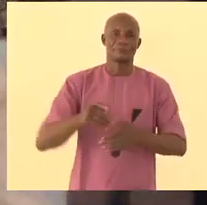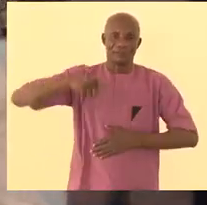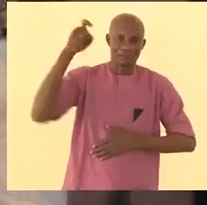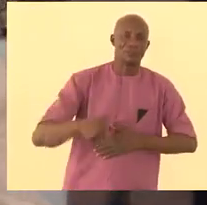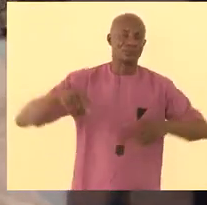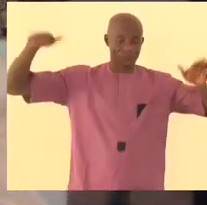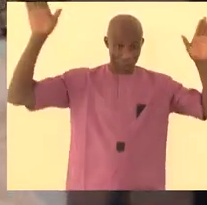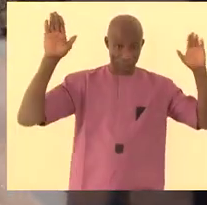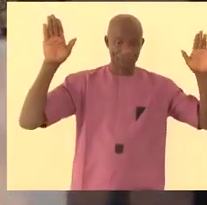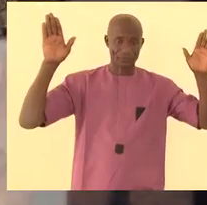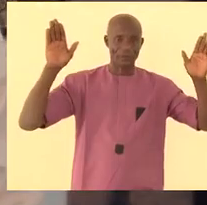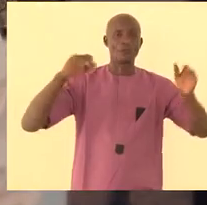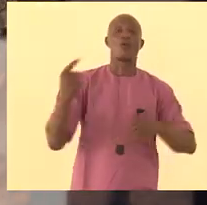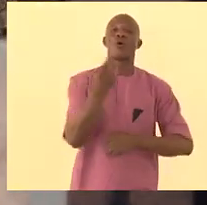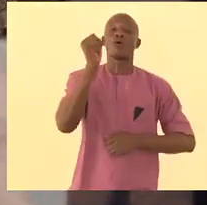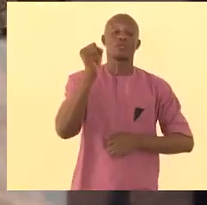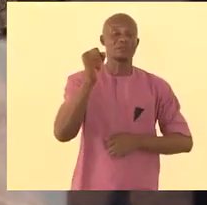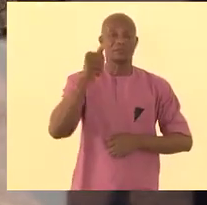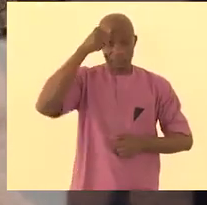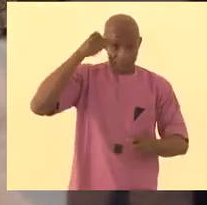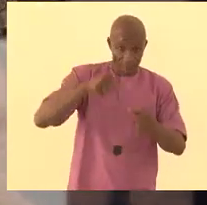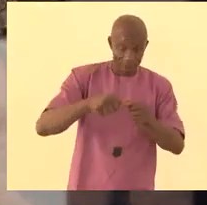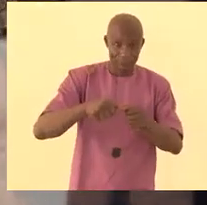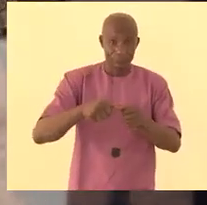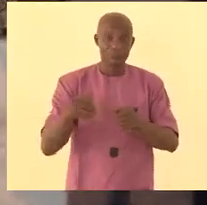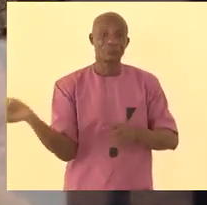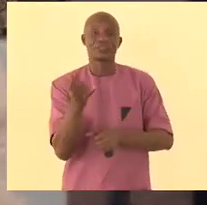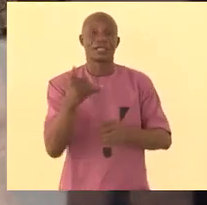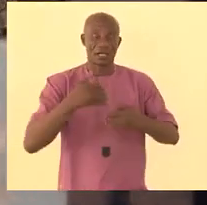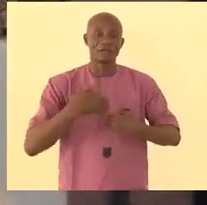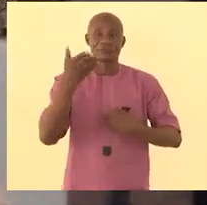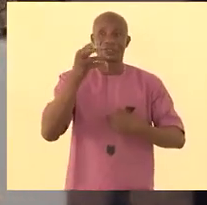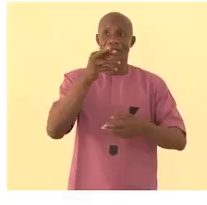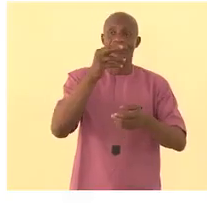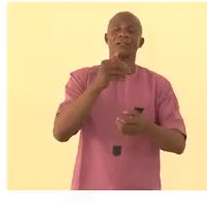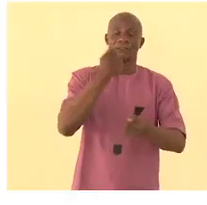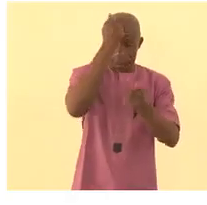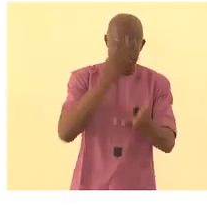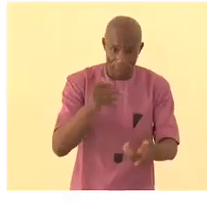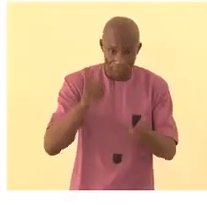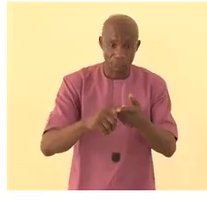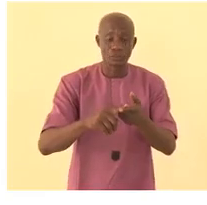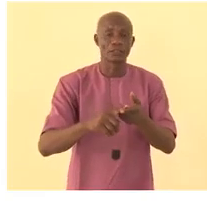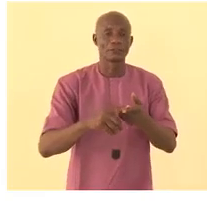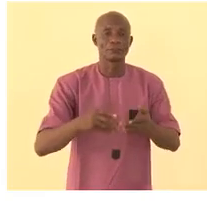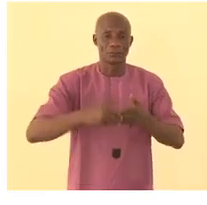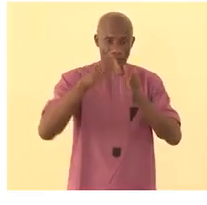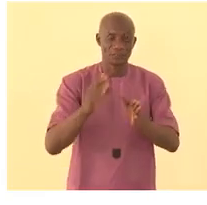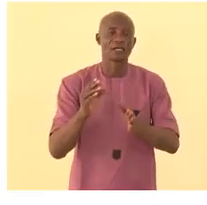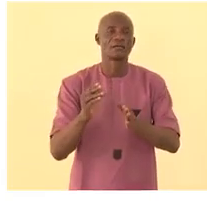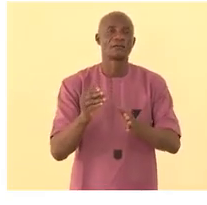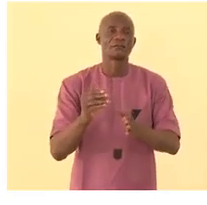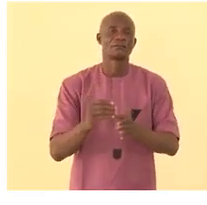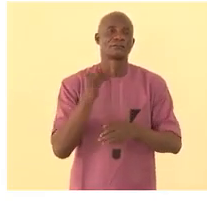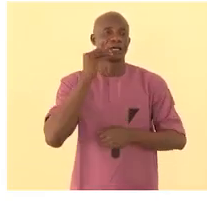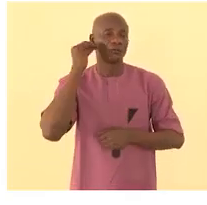Christians must surrender and always remember that they owe their allegiance to the ruler of their final